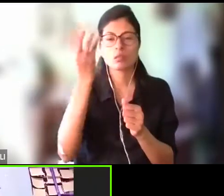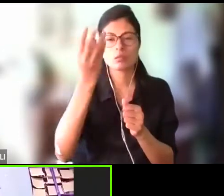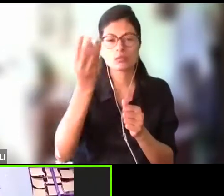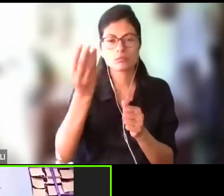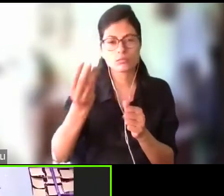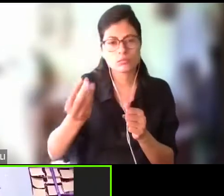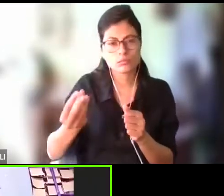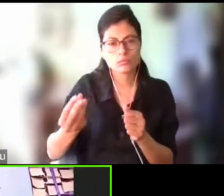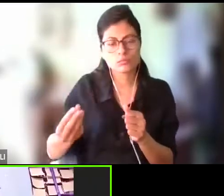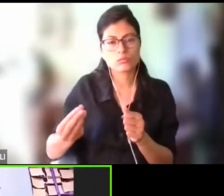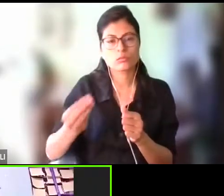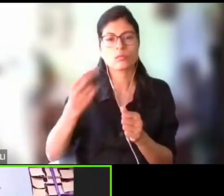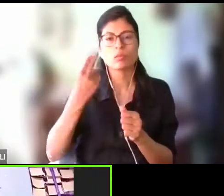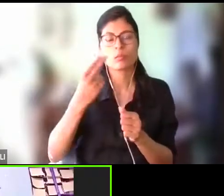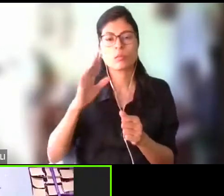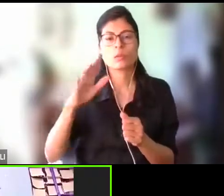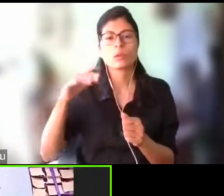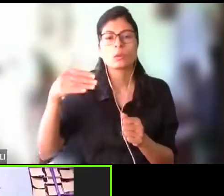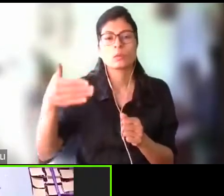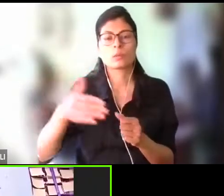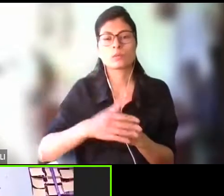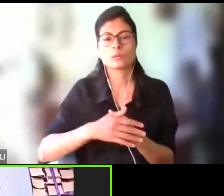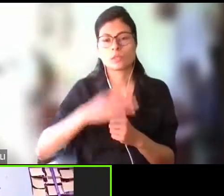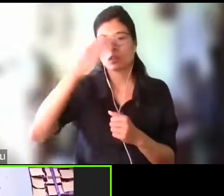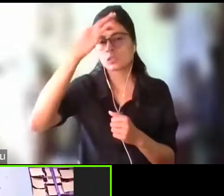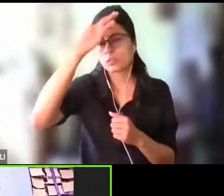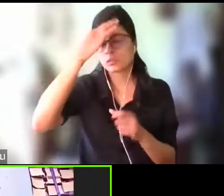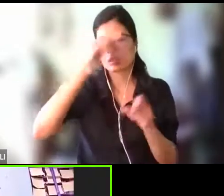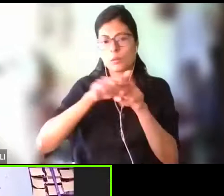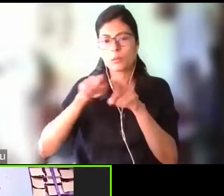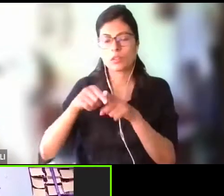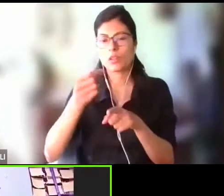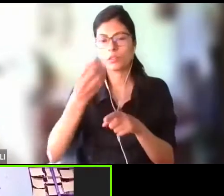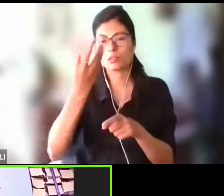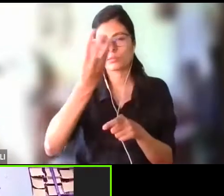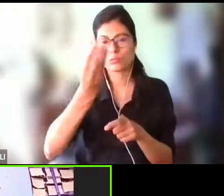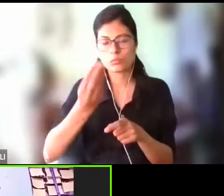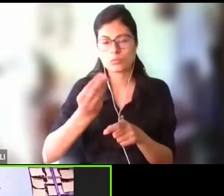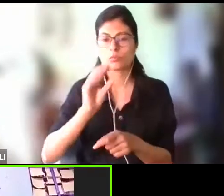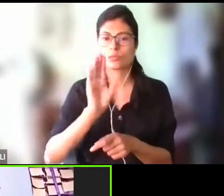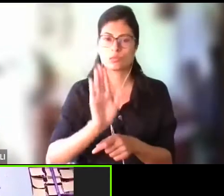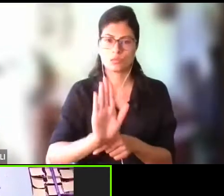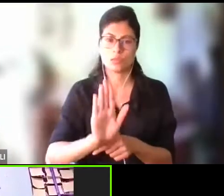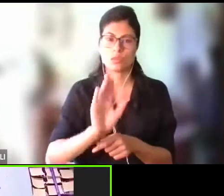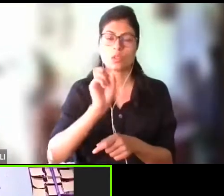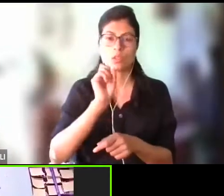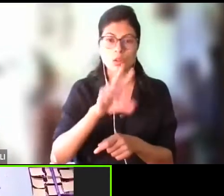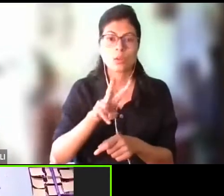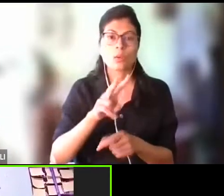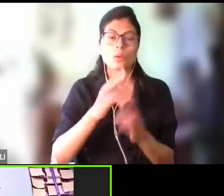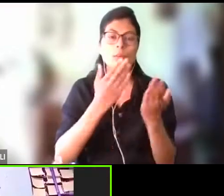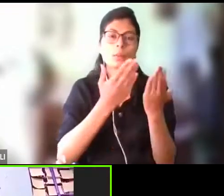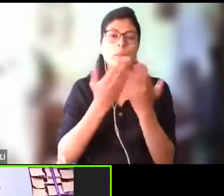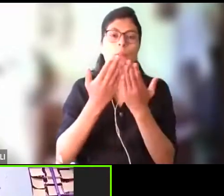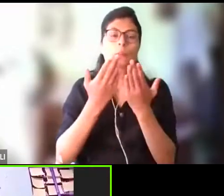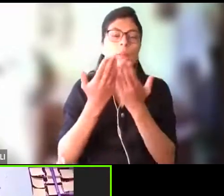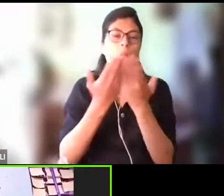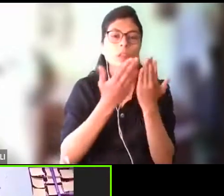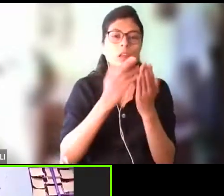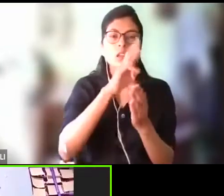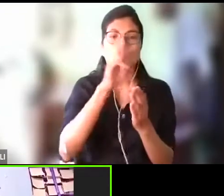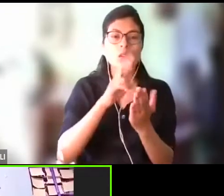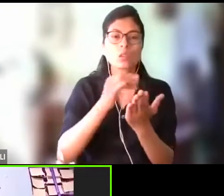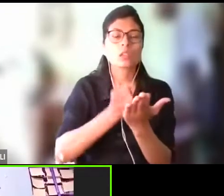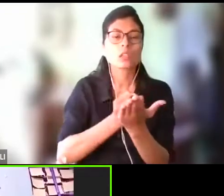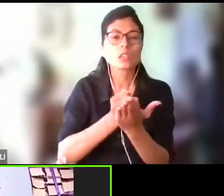Anglophone crisis. We are looking forward to revamp our schools and to revamp our farm plans. Though they have had a lot of grass,